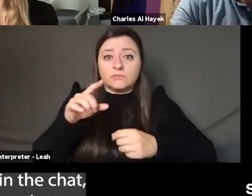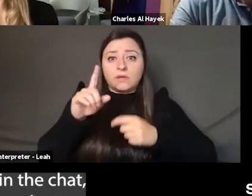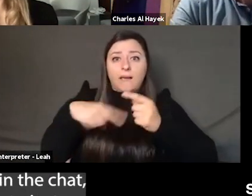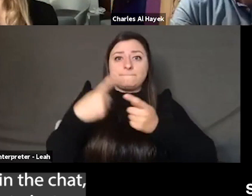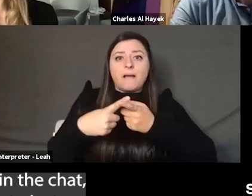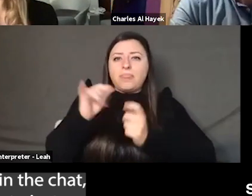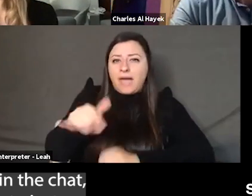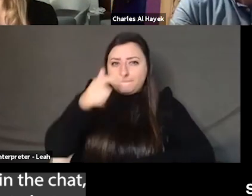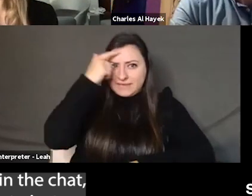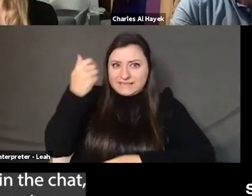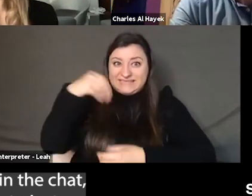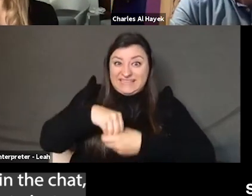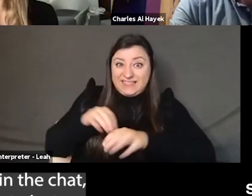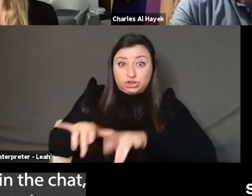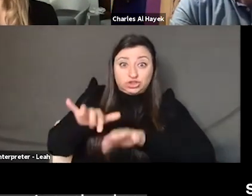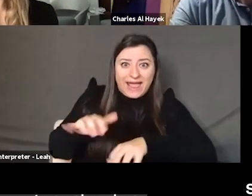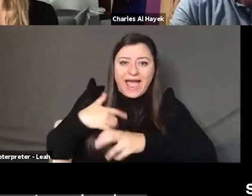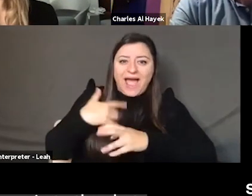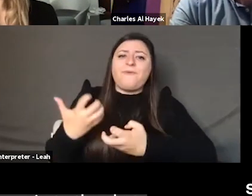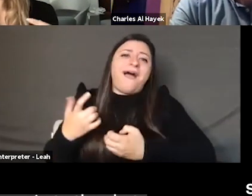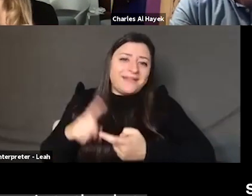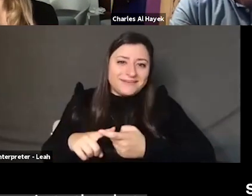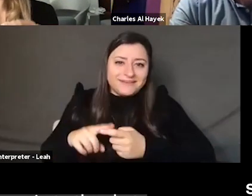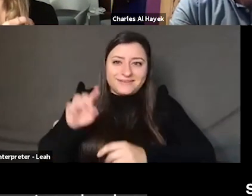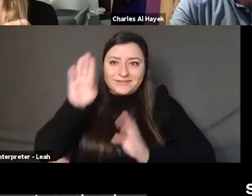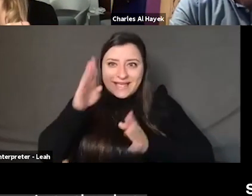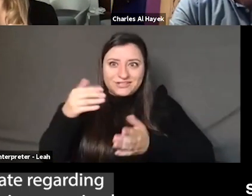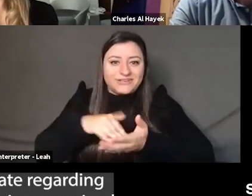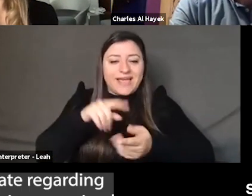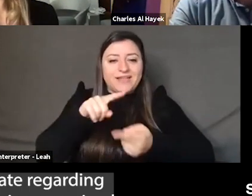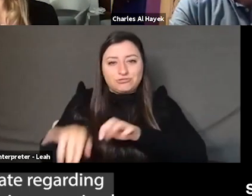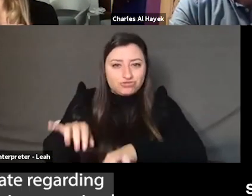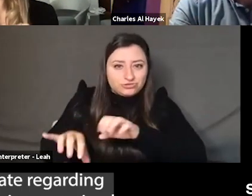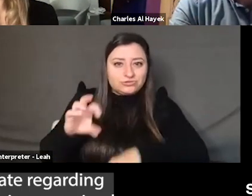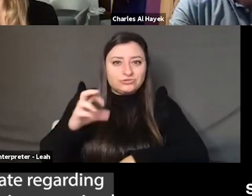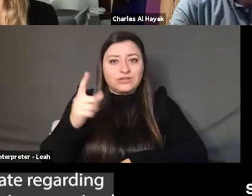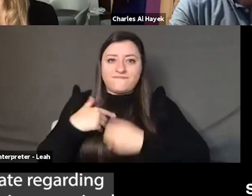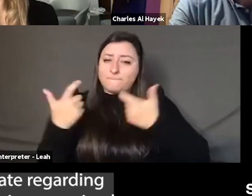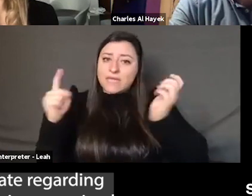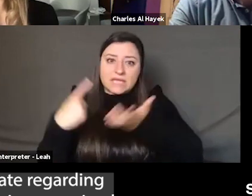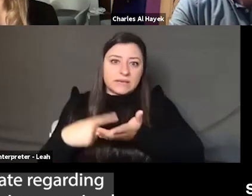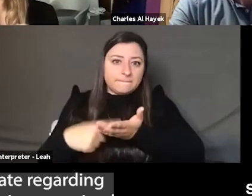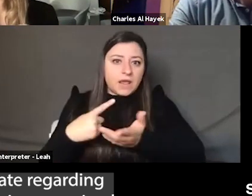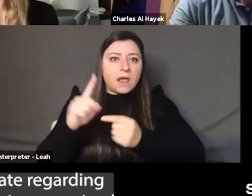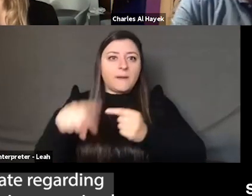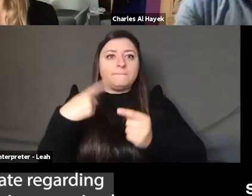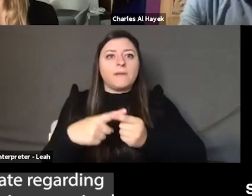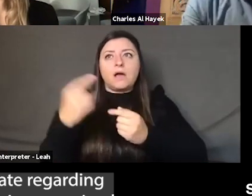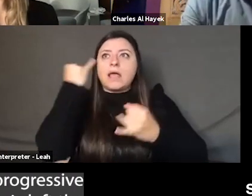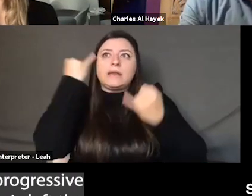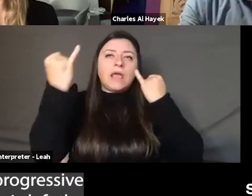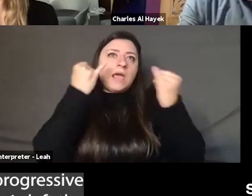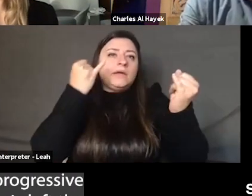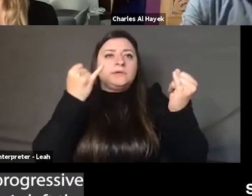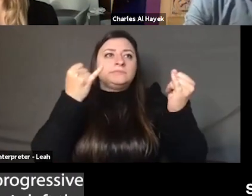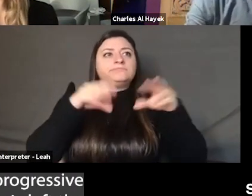that, because again, in the chat, I would love to just bring your attention again to the chat. There is a big debate regarding all of these ideas being perceived